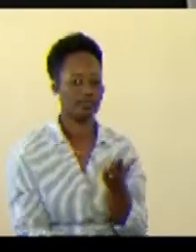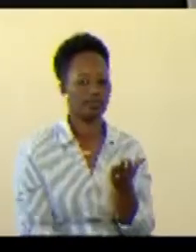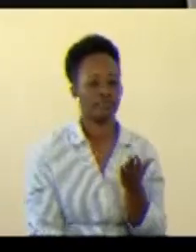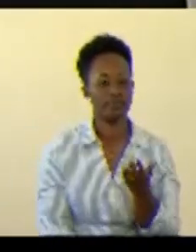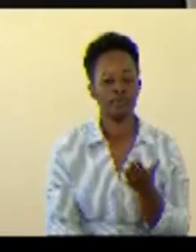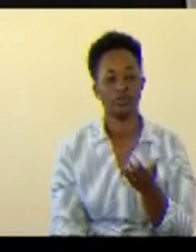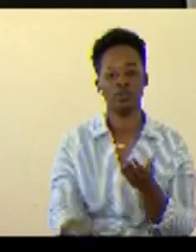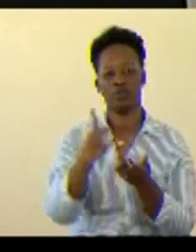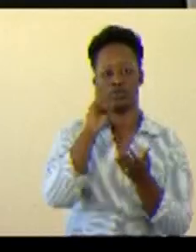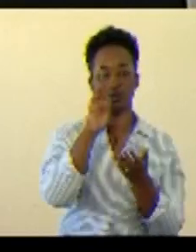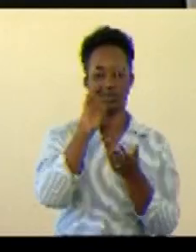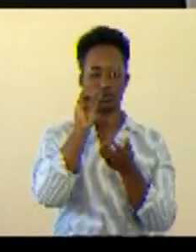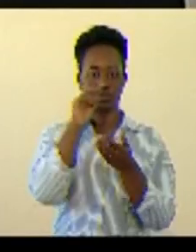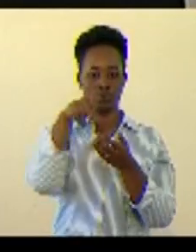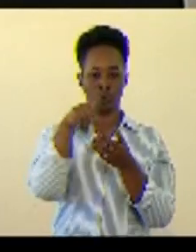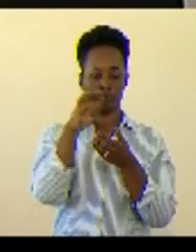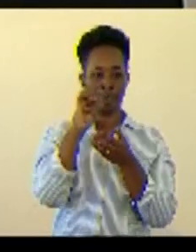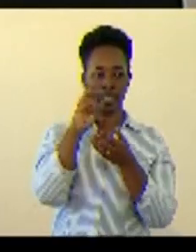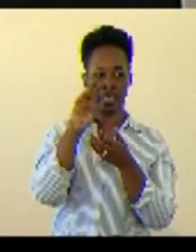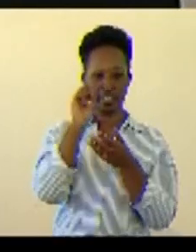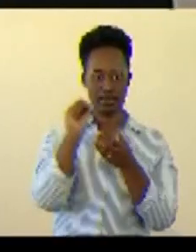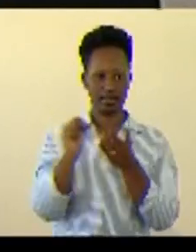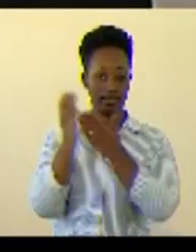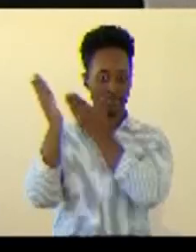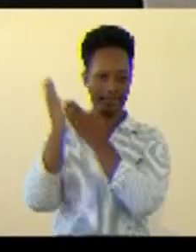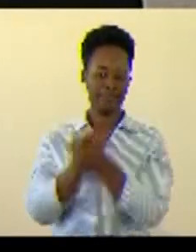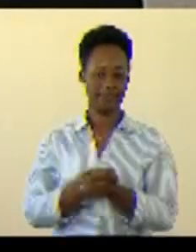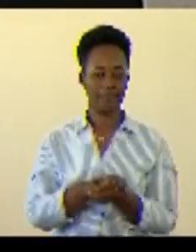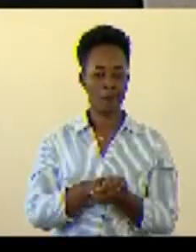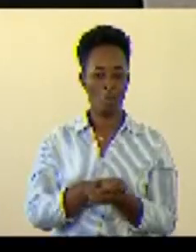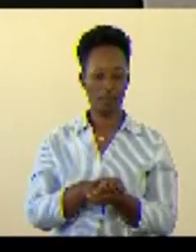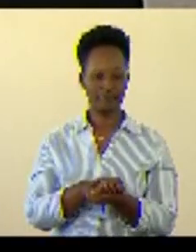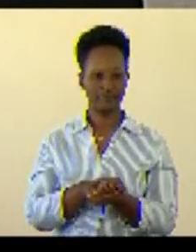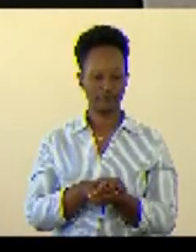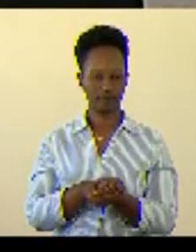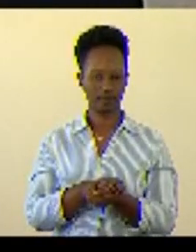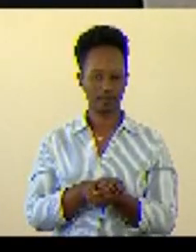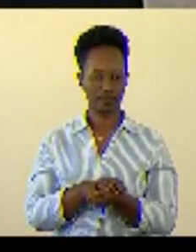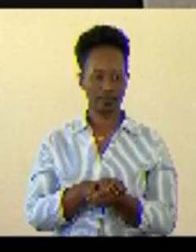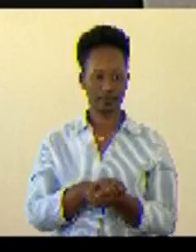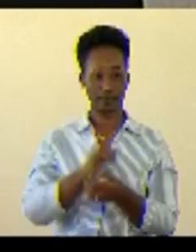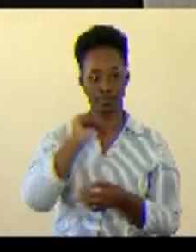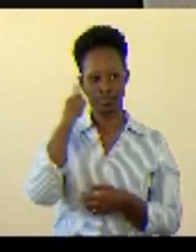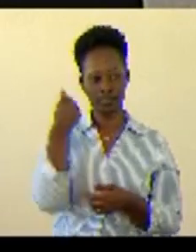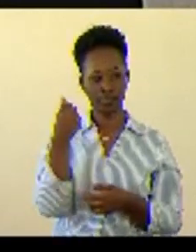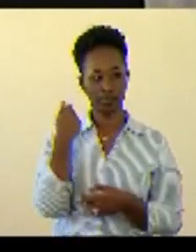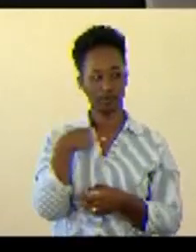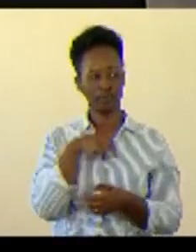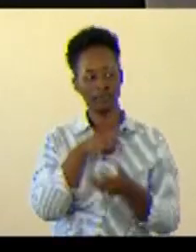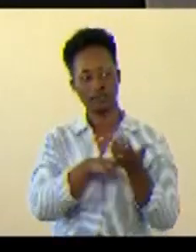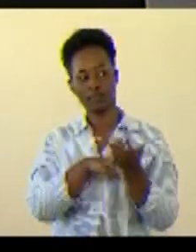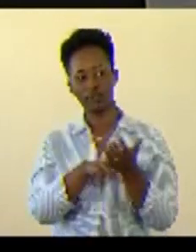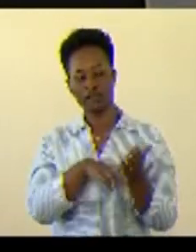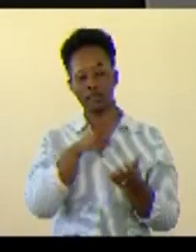know the droppers, these are droppers. I'm going to use the droppers. Thirdly, we have